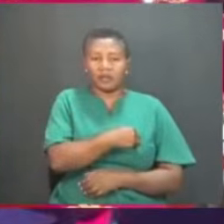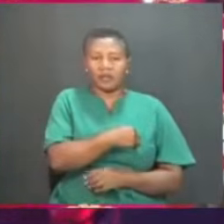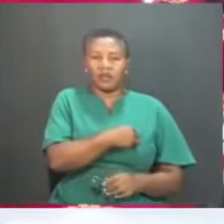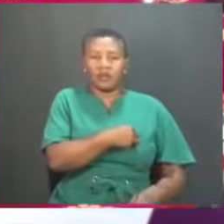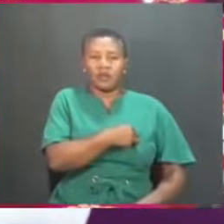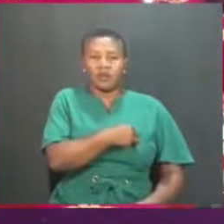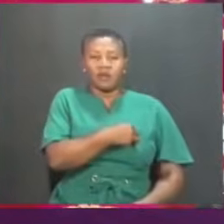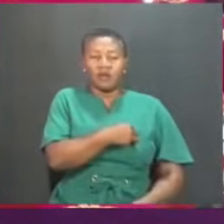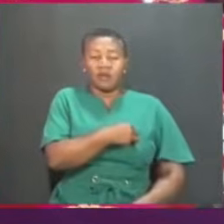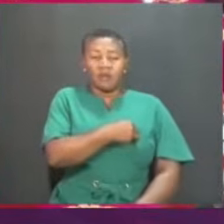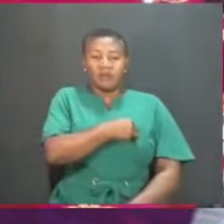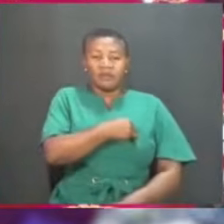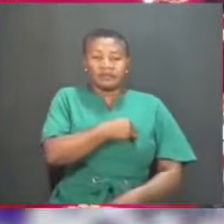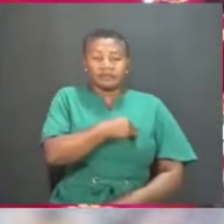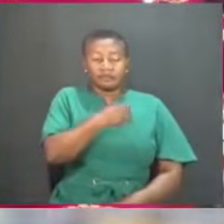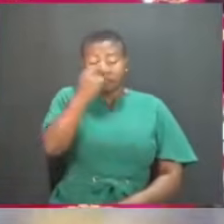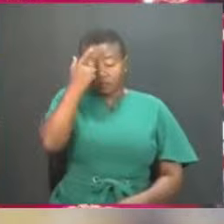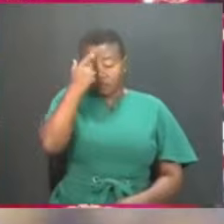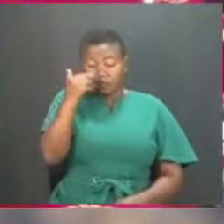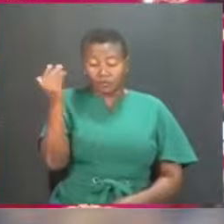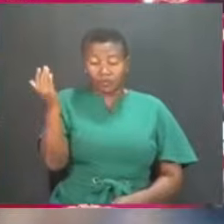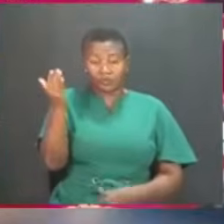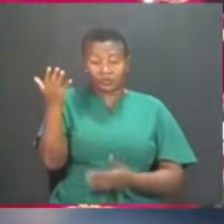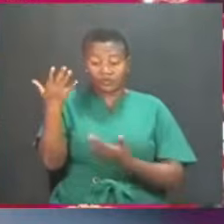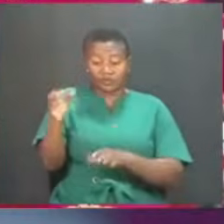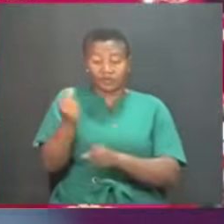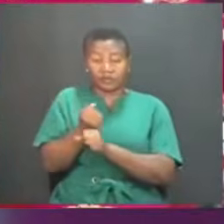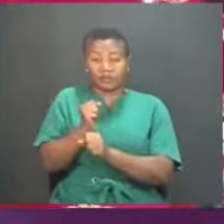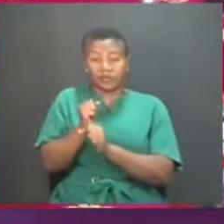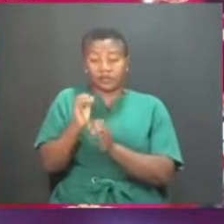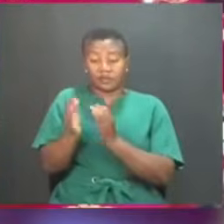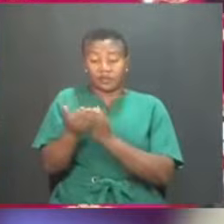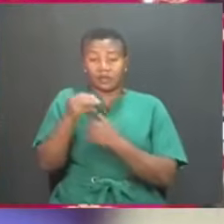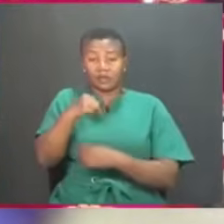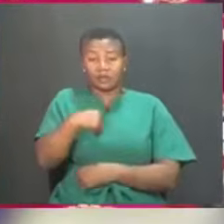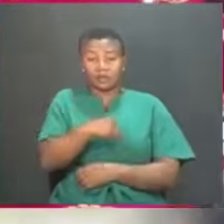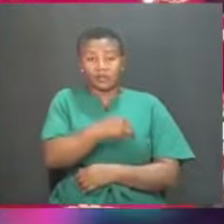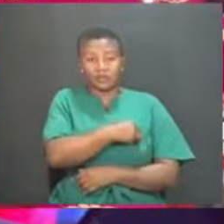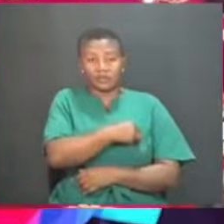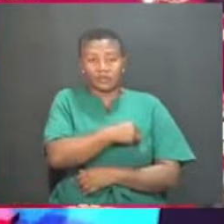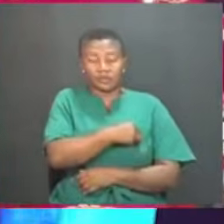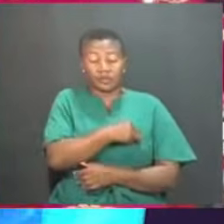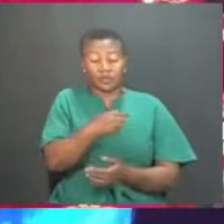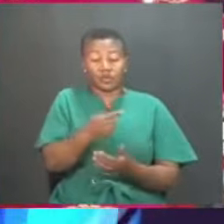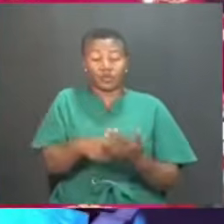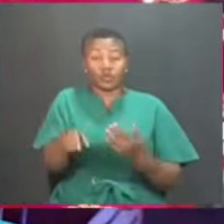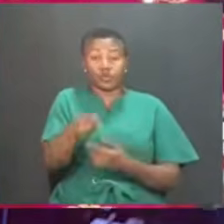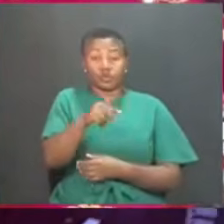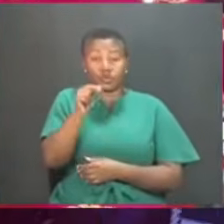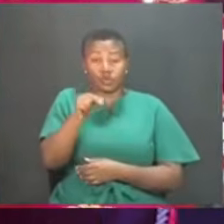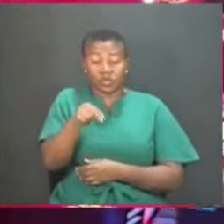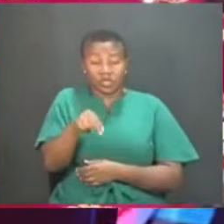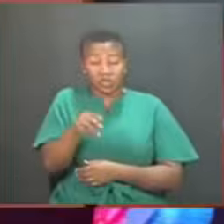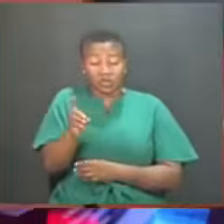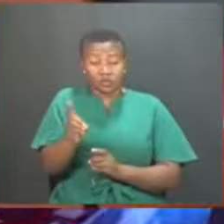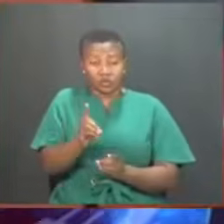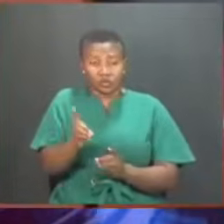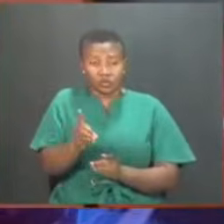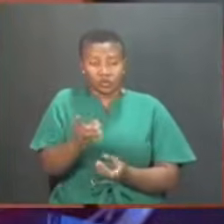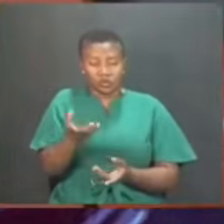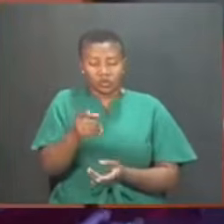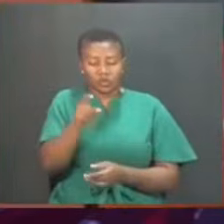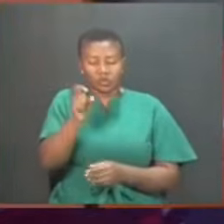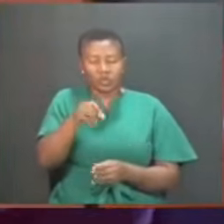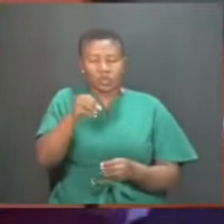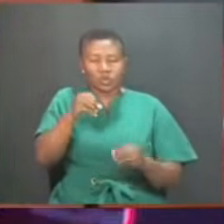because the statement has already been made by a member, what he will be allowed to do as a member is to